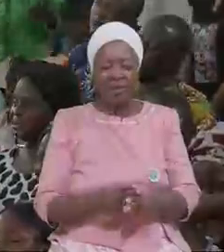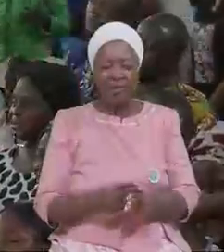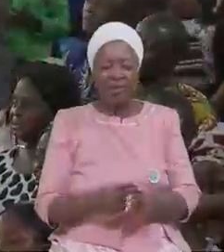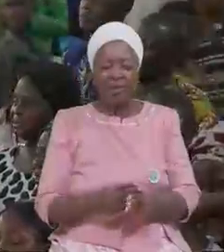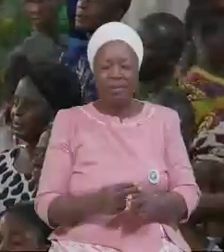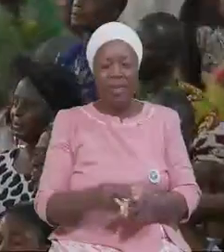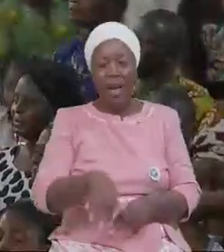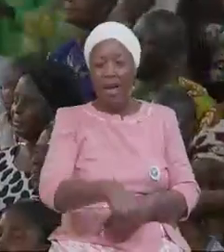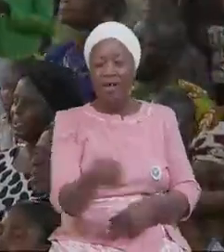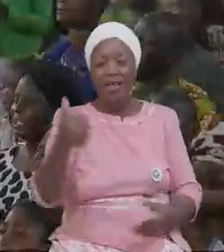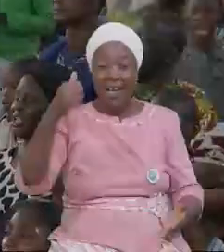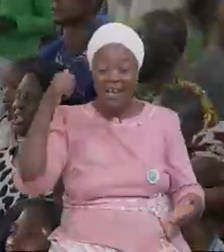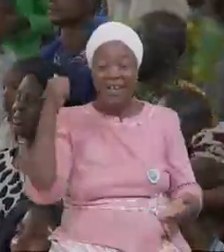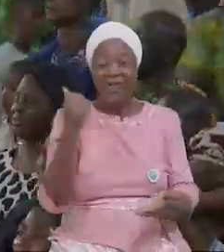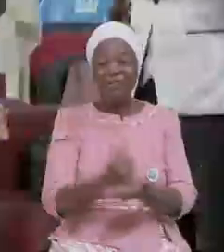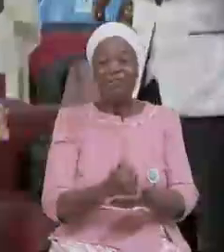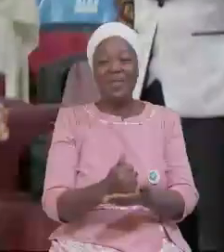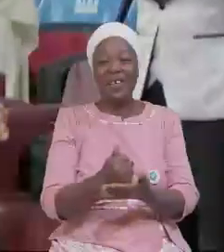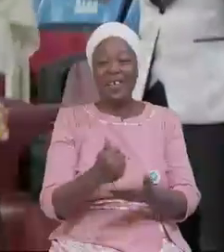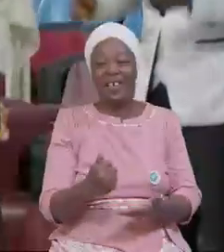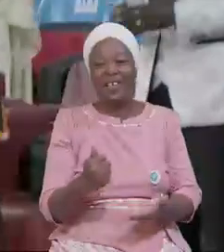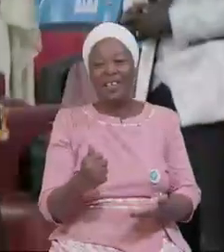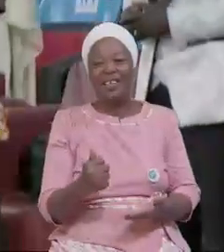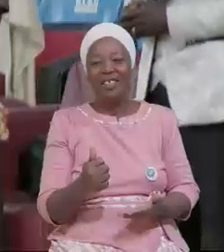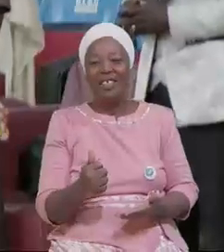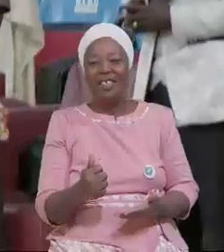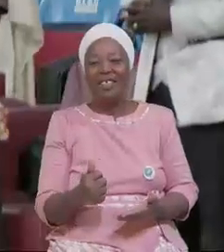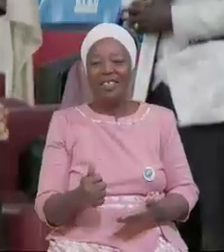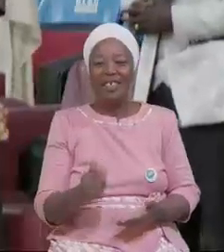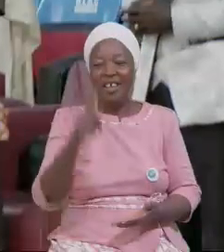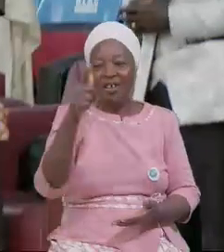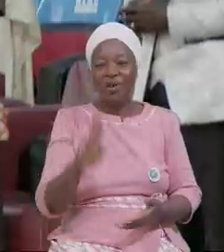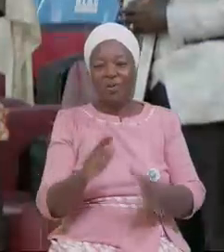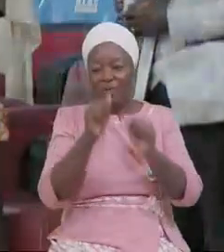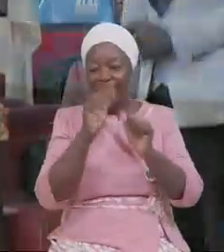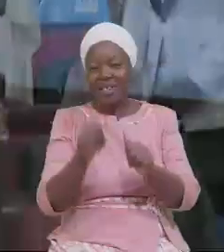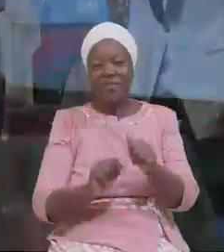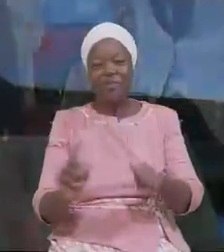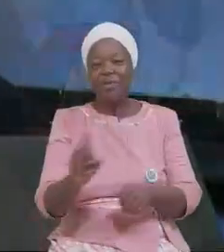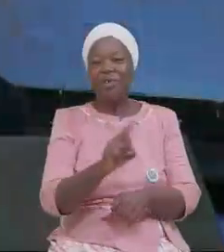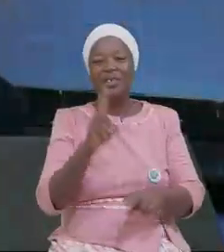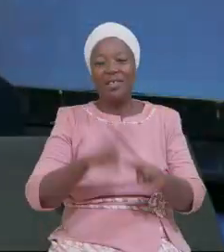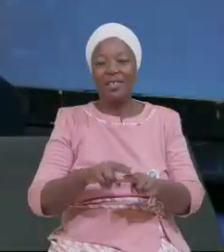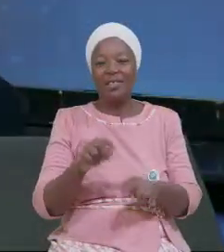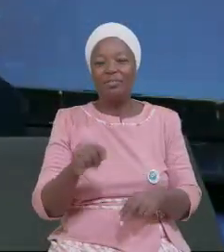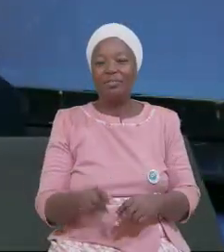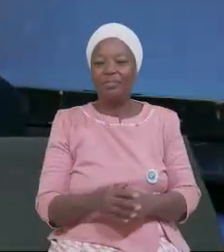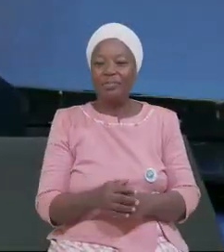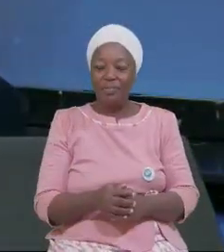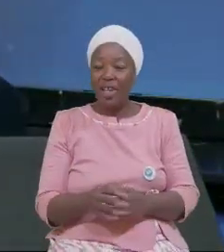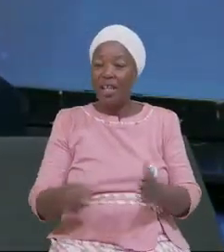Another amen. God bless everyone. You can sit down. This